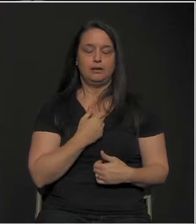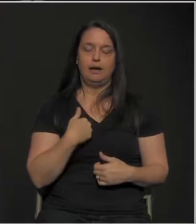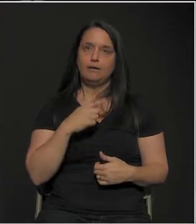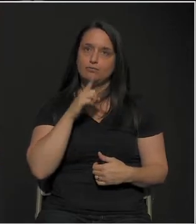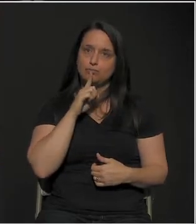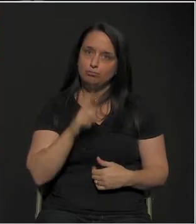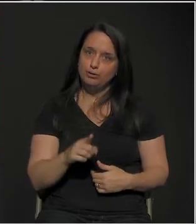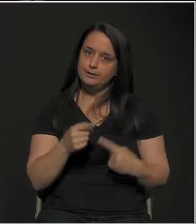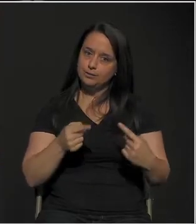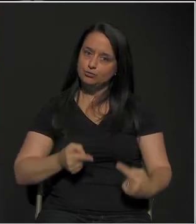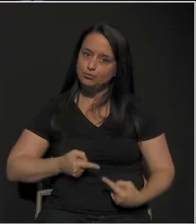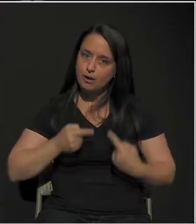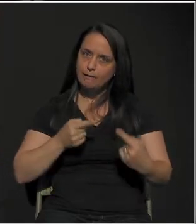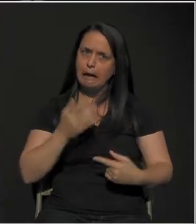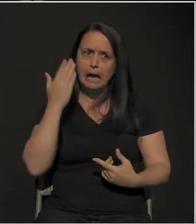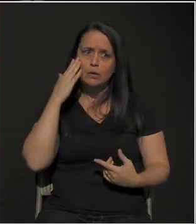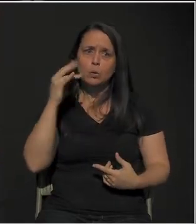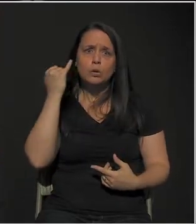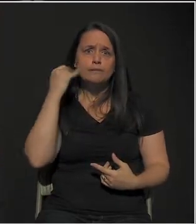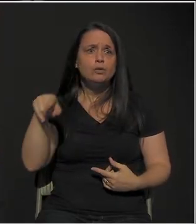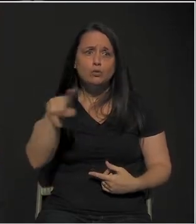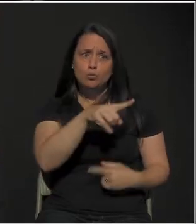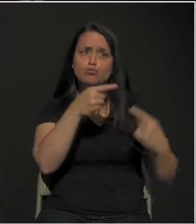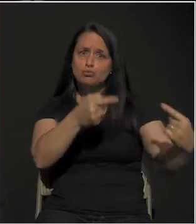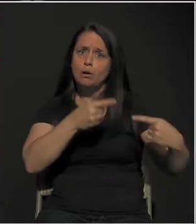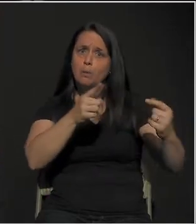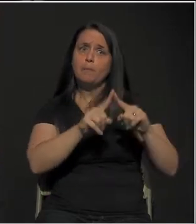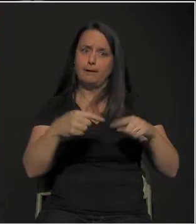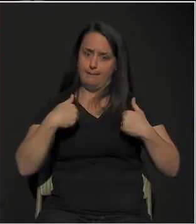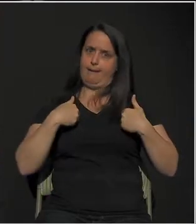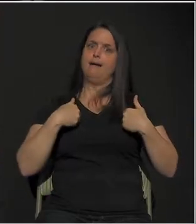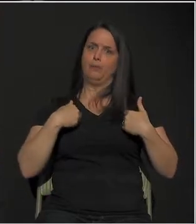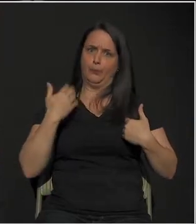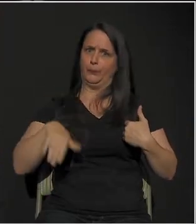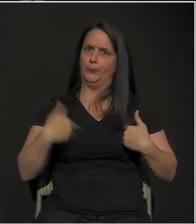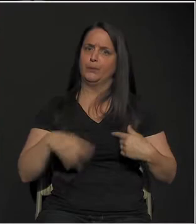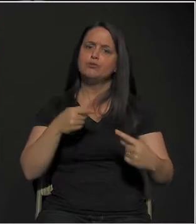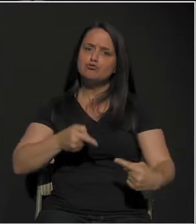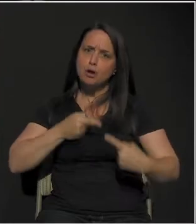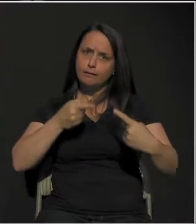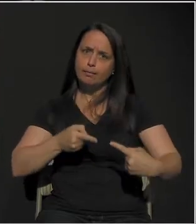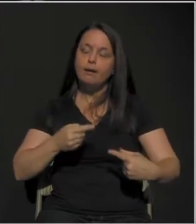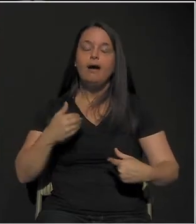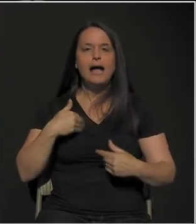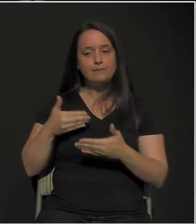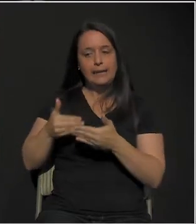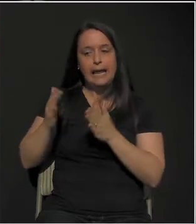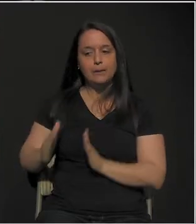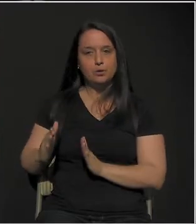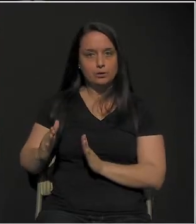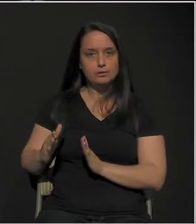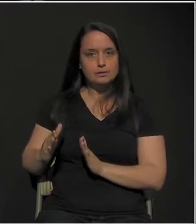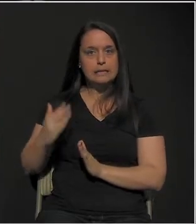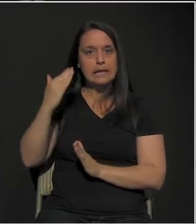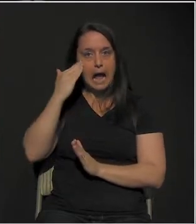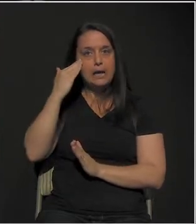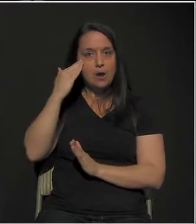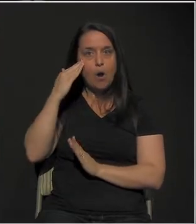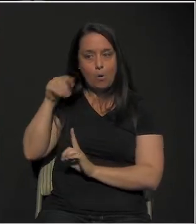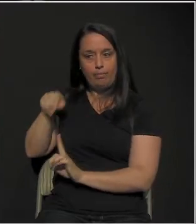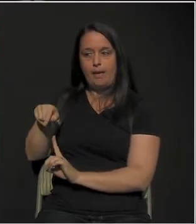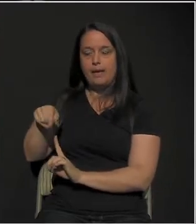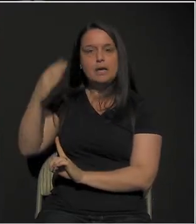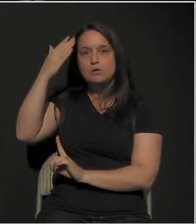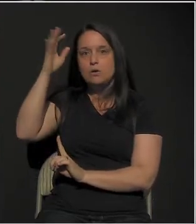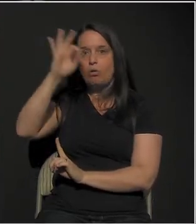really struggle with this. I don't know if you struggle with this, but I struggle with this. I have neighbors that I know don't know Jesus